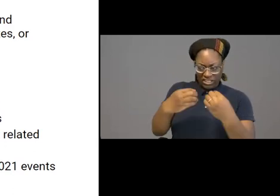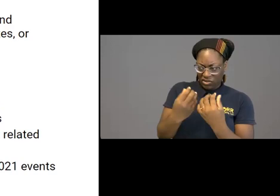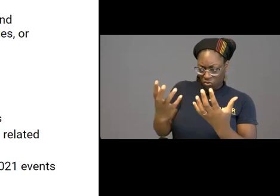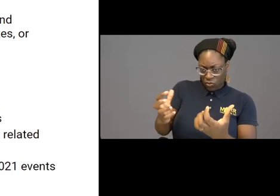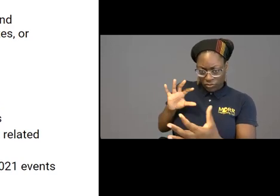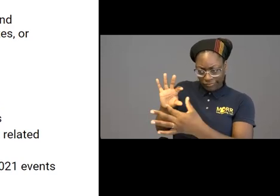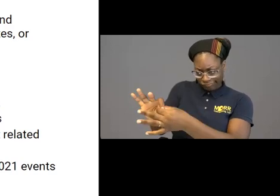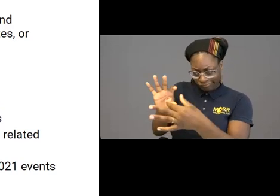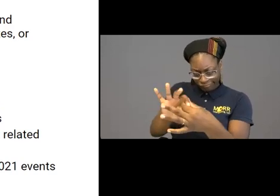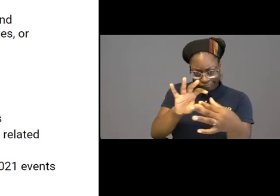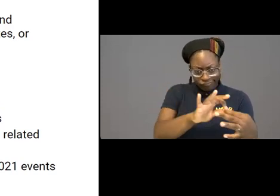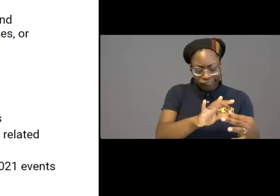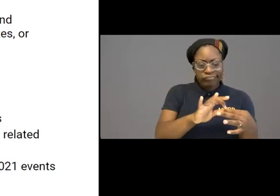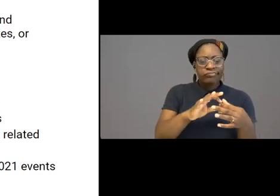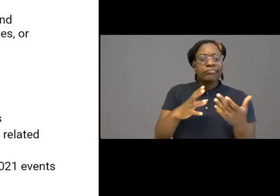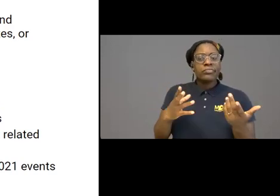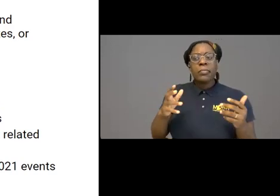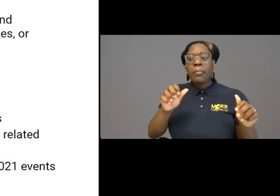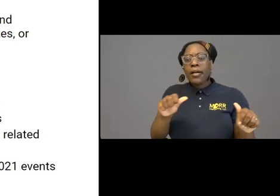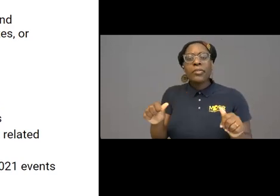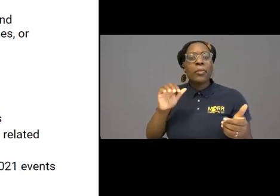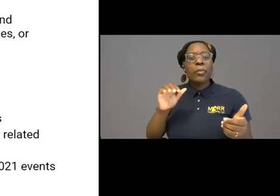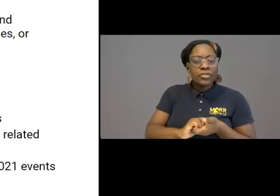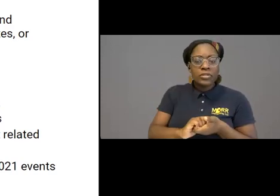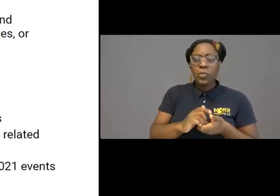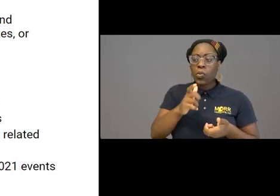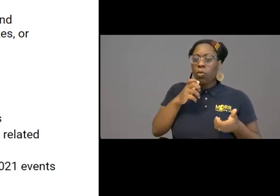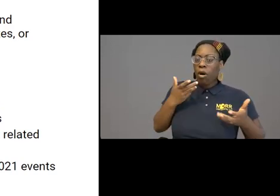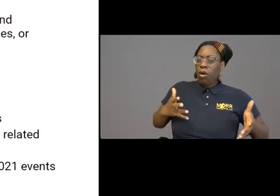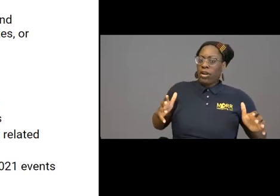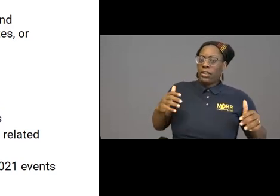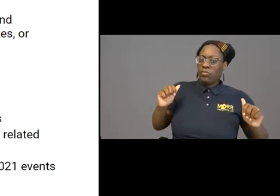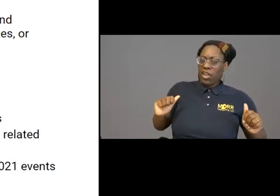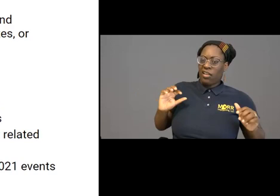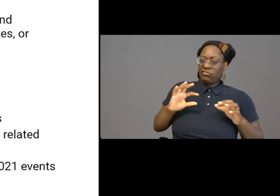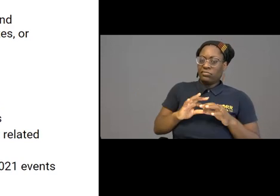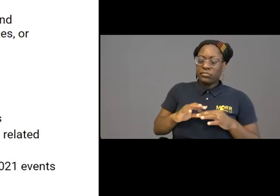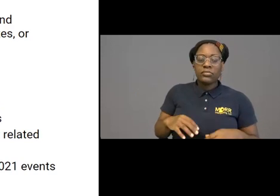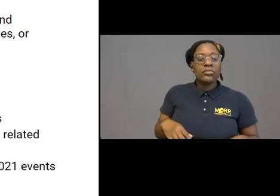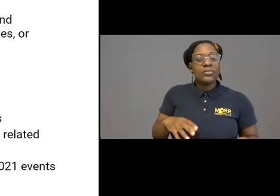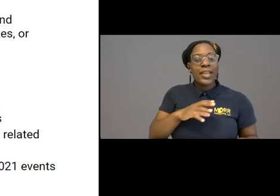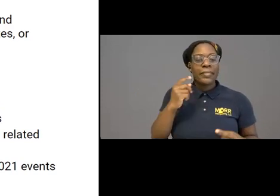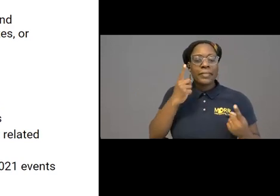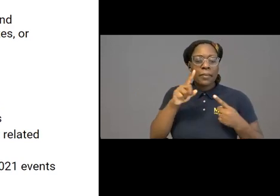upcoming 2022 events, and work on a feasible strategy for liaison work moving forward. So if you are at all interested